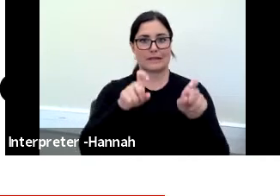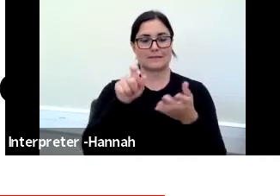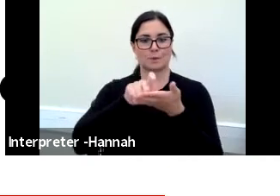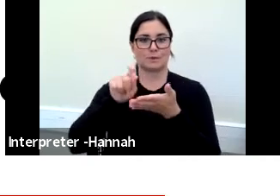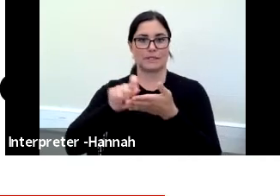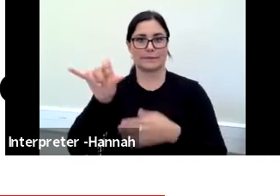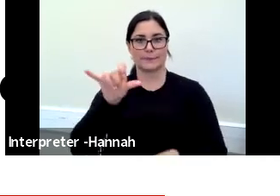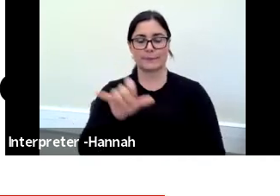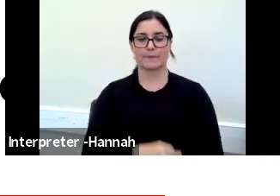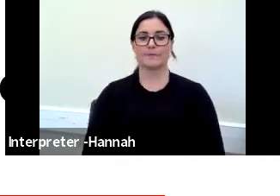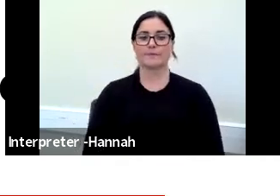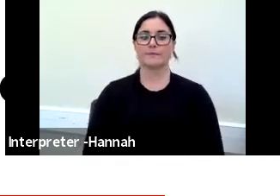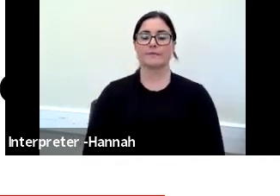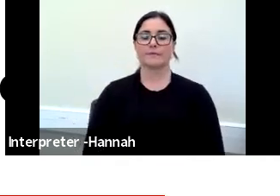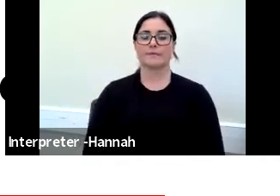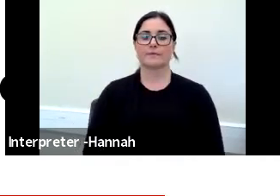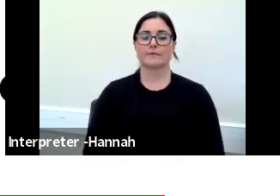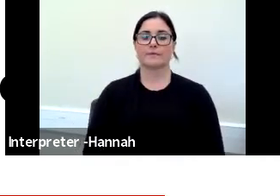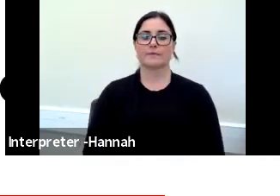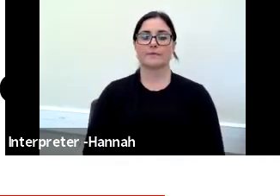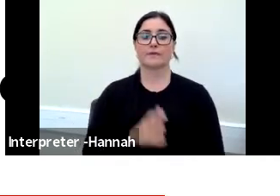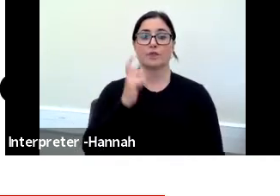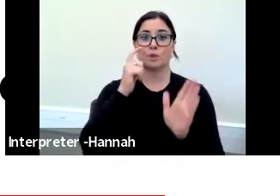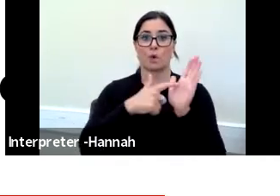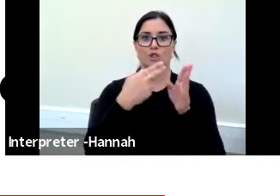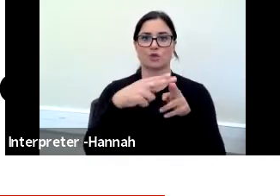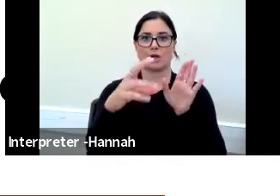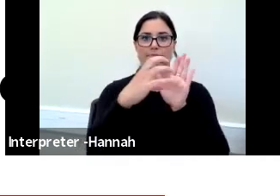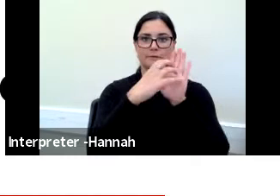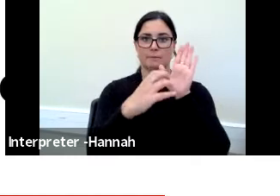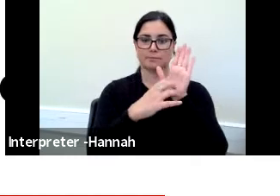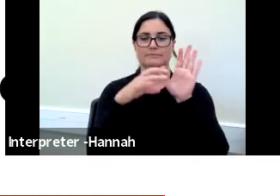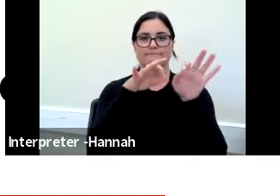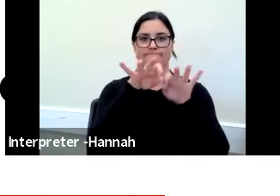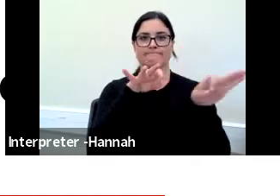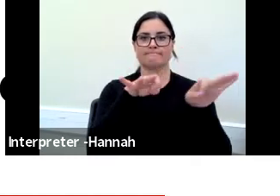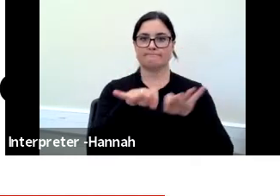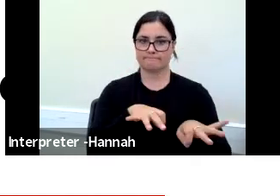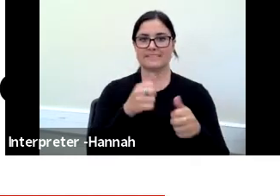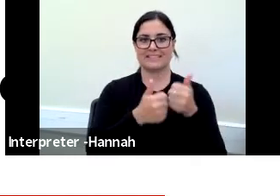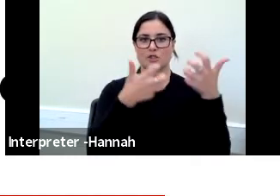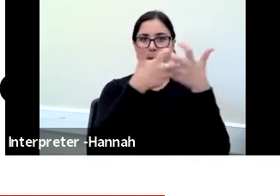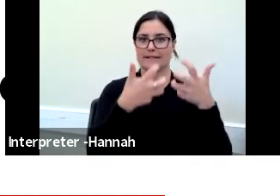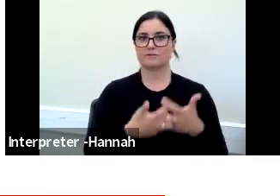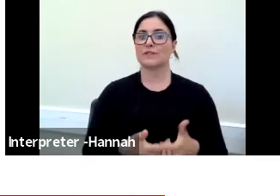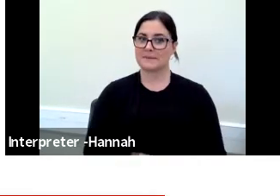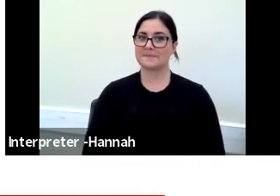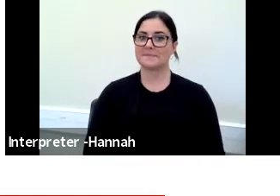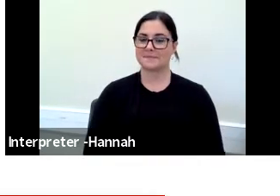taking. As you'll notice, it has a little brief description. So it's going to tell you a little bit about that accommodation.